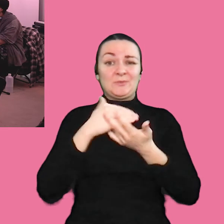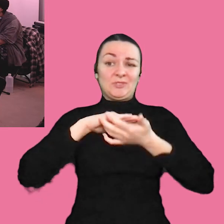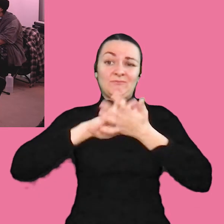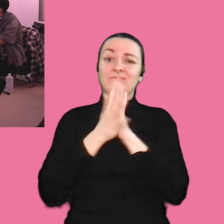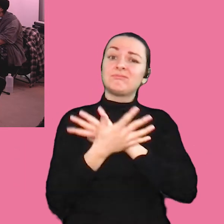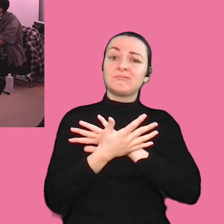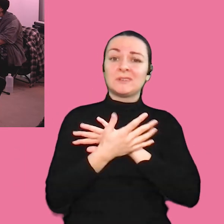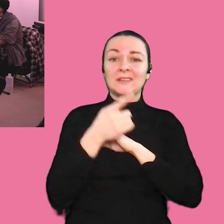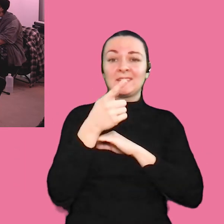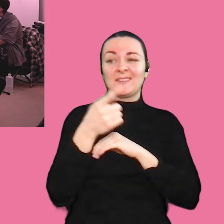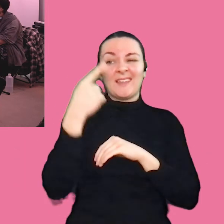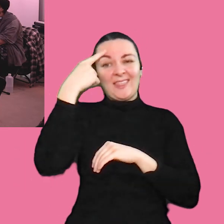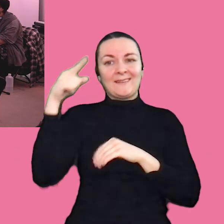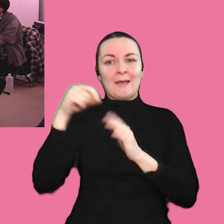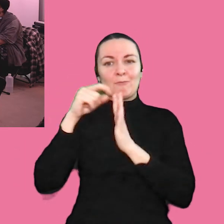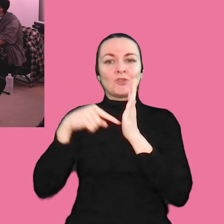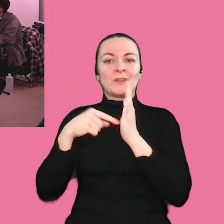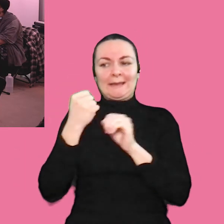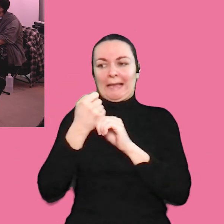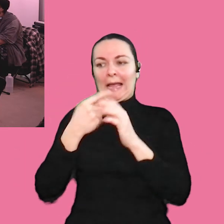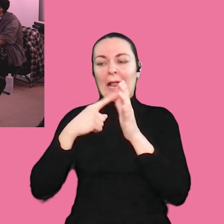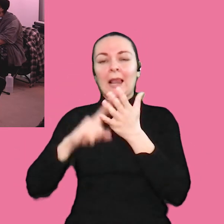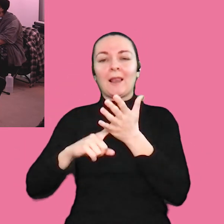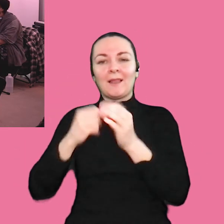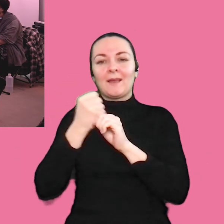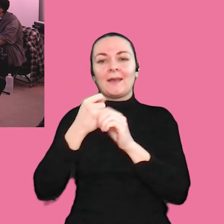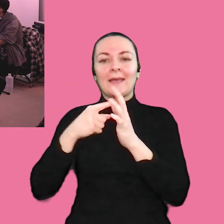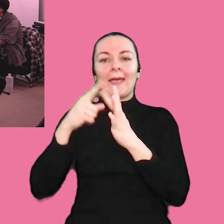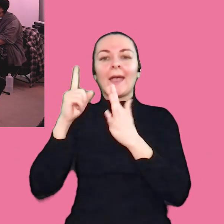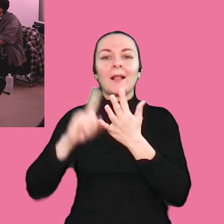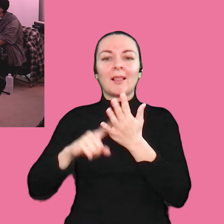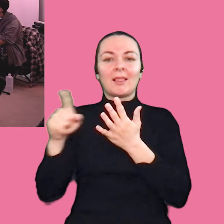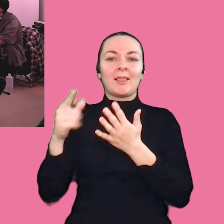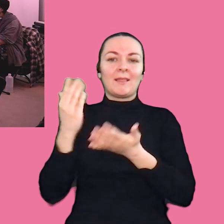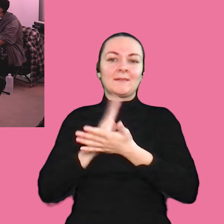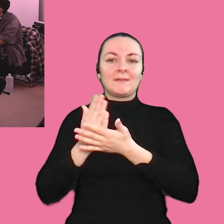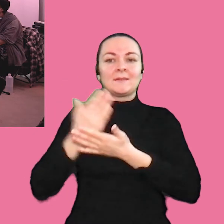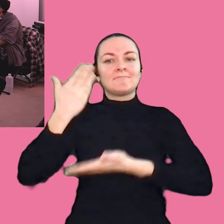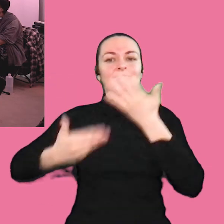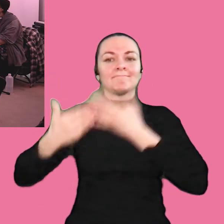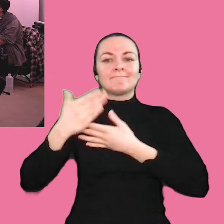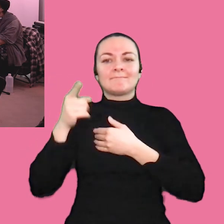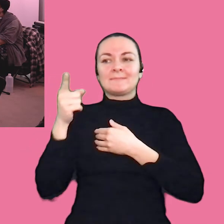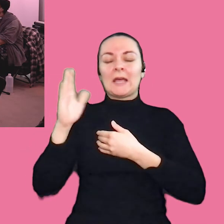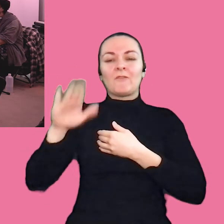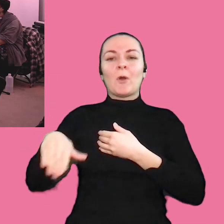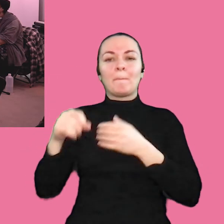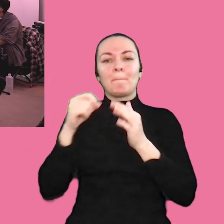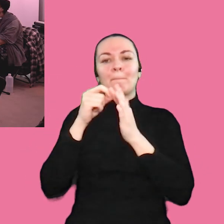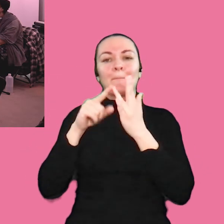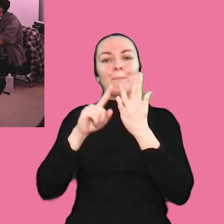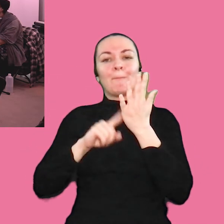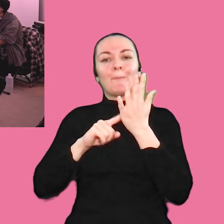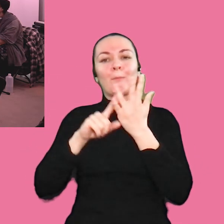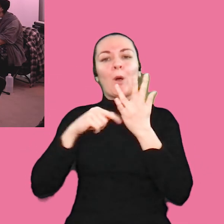disruption. And I think Galgale obviously that maybe people don't know the history, but that came out of Pollock Free State, and I understand